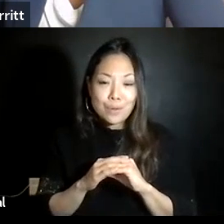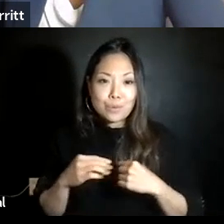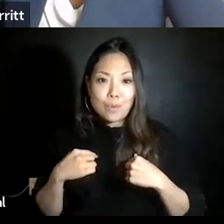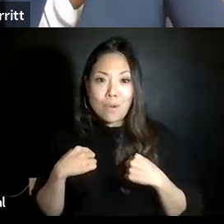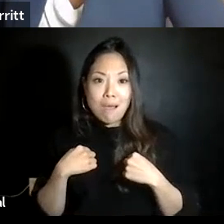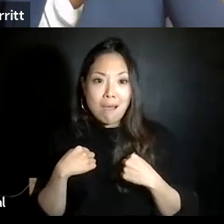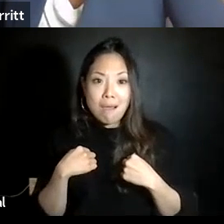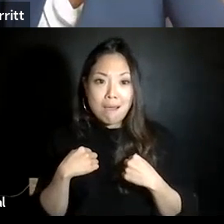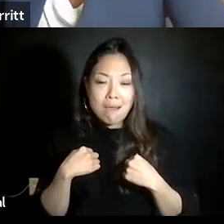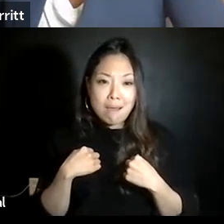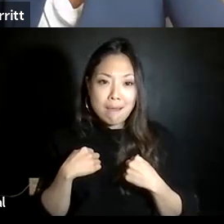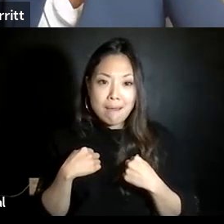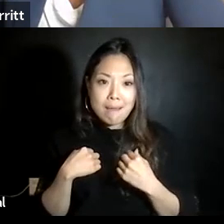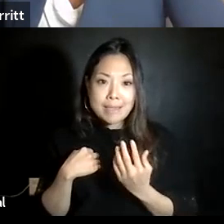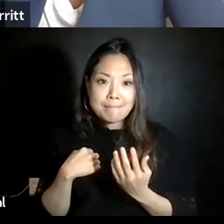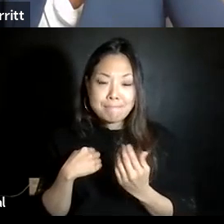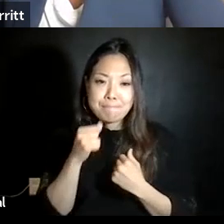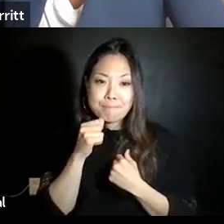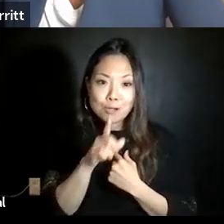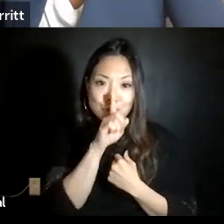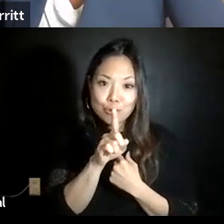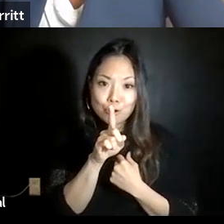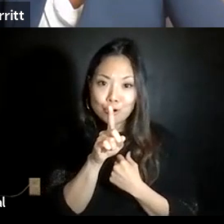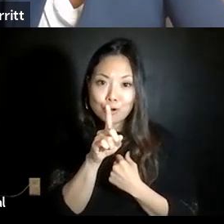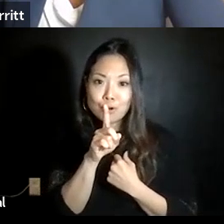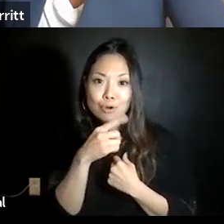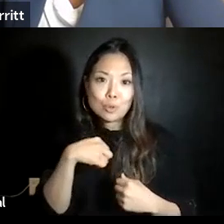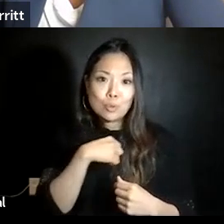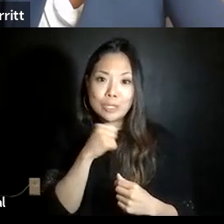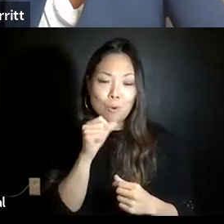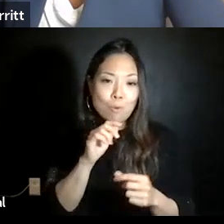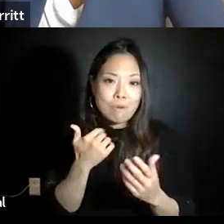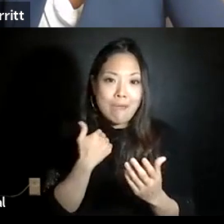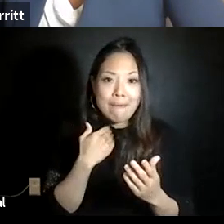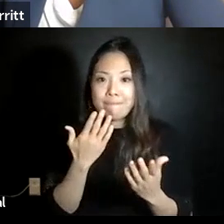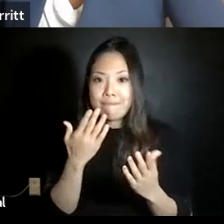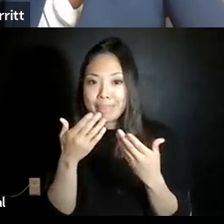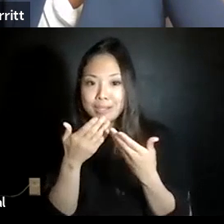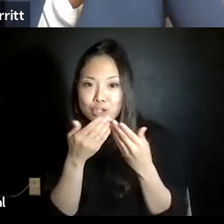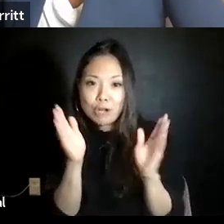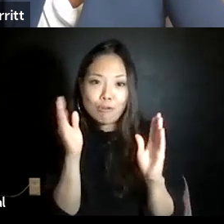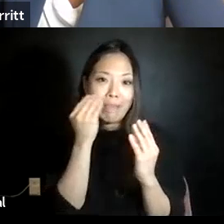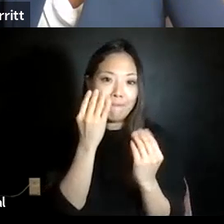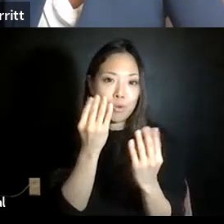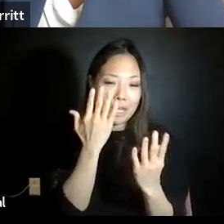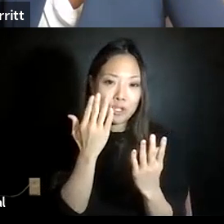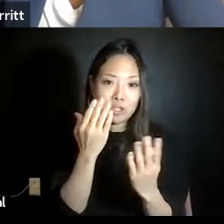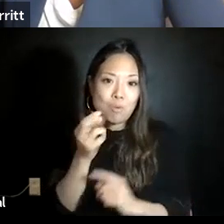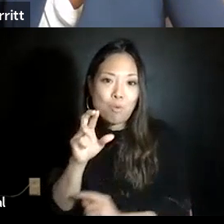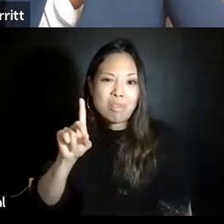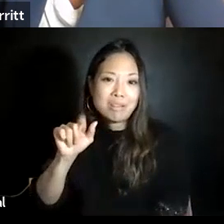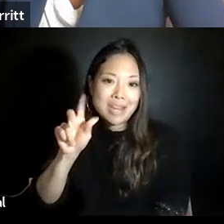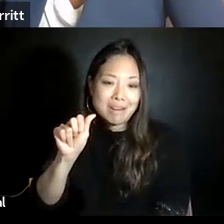we have not just the general information, but the data we need in order